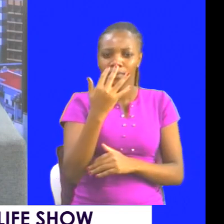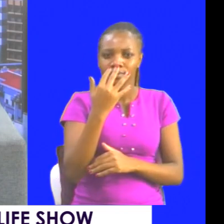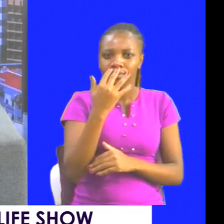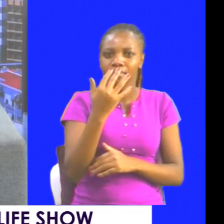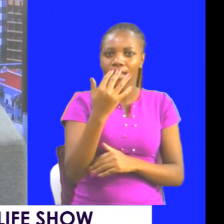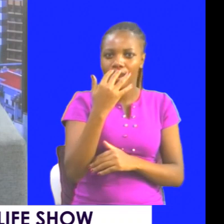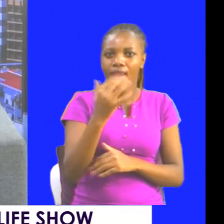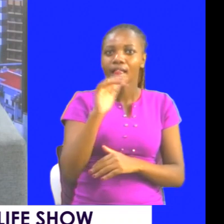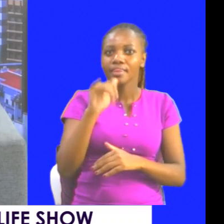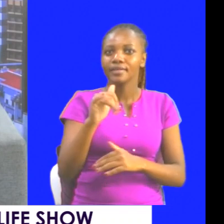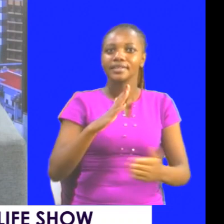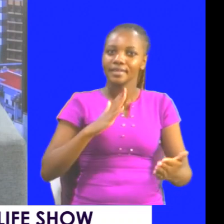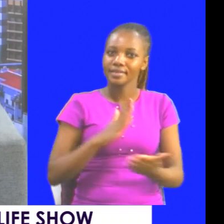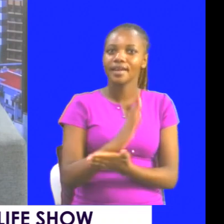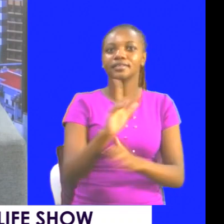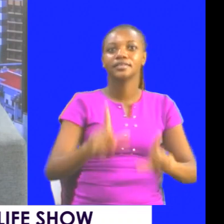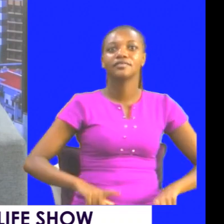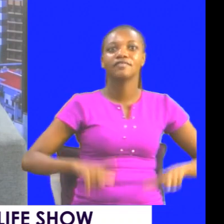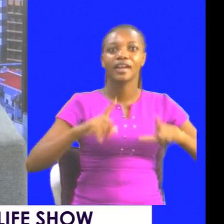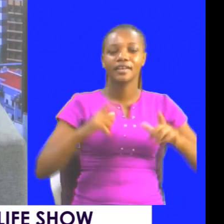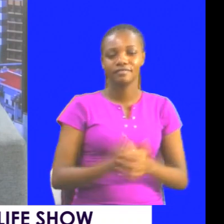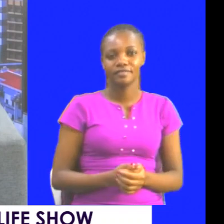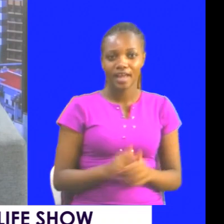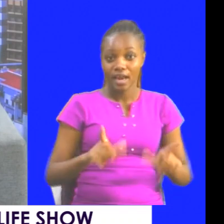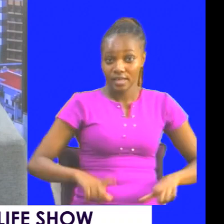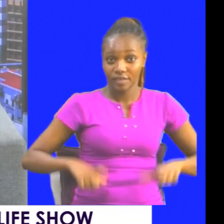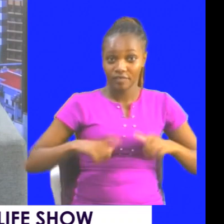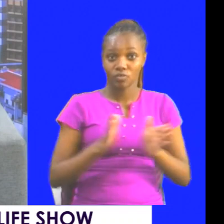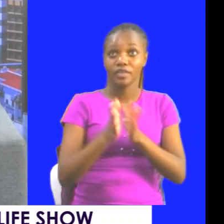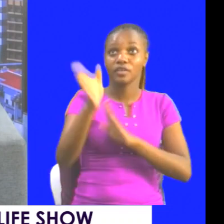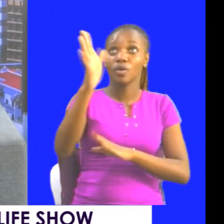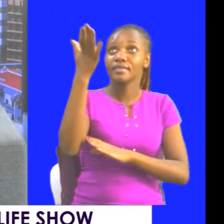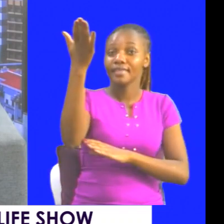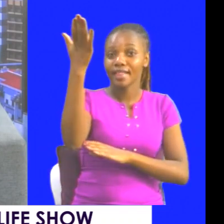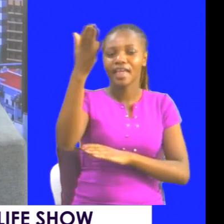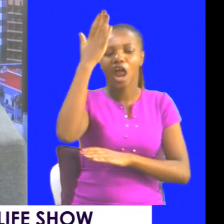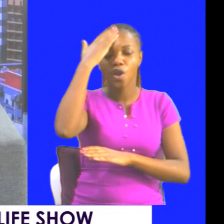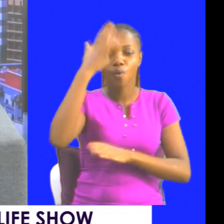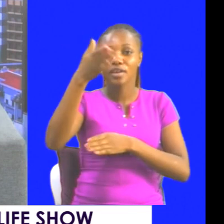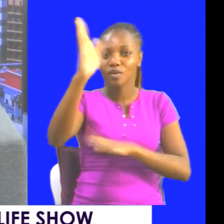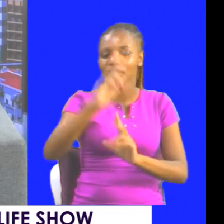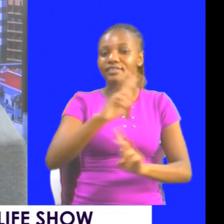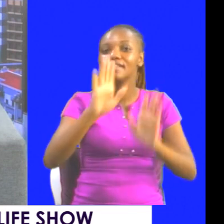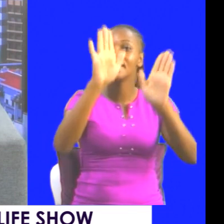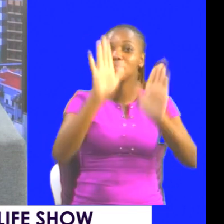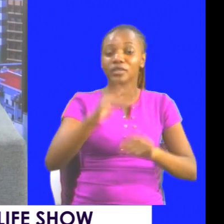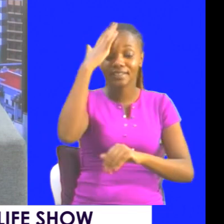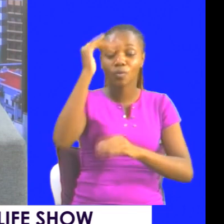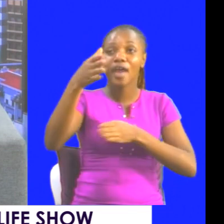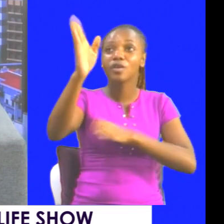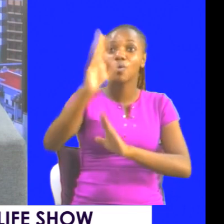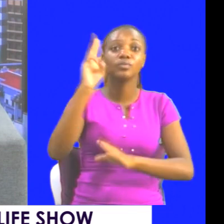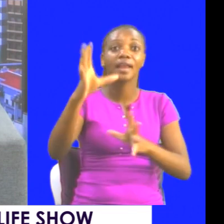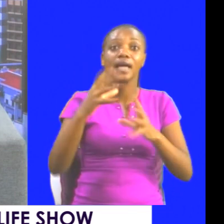are realities of life. Living with God up there is great because God will love you the way you